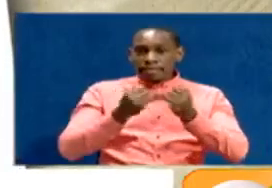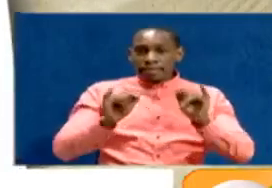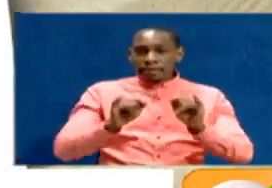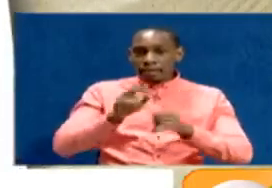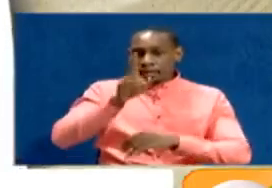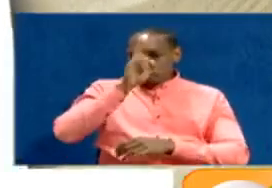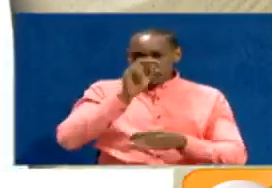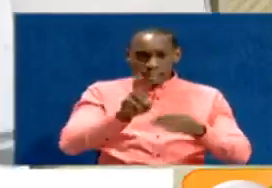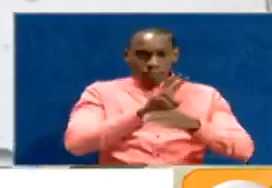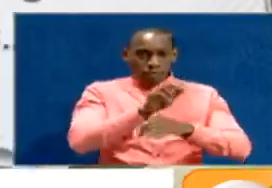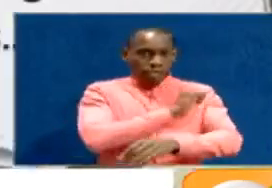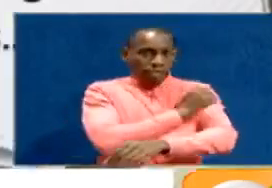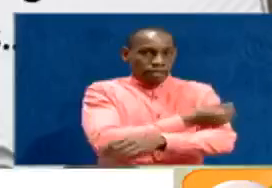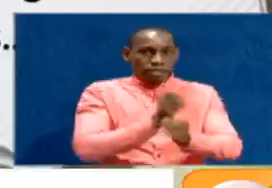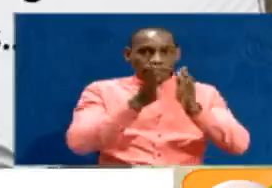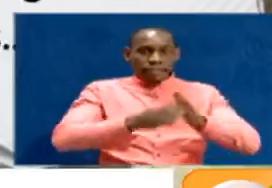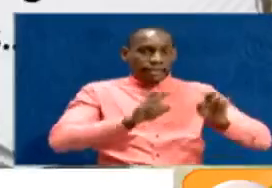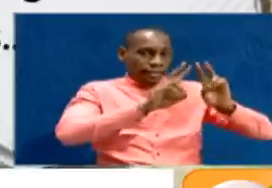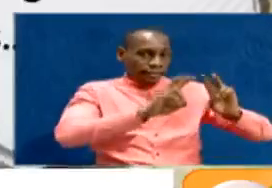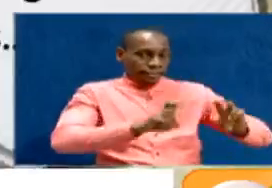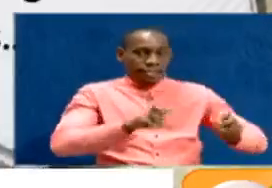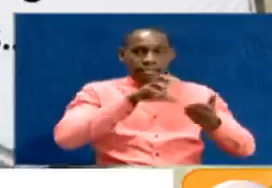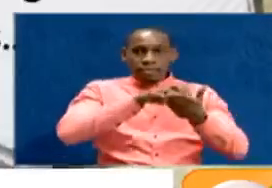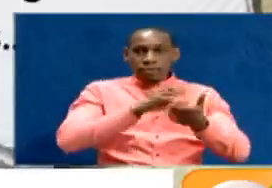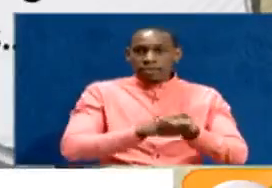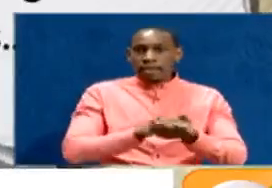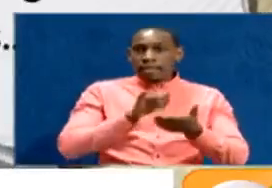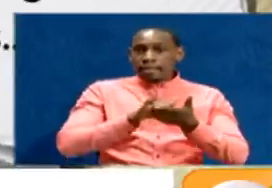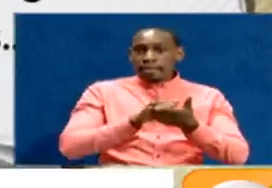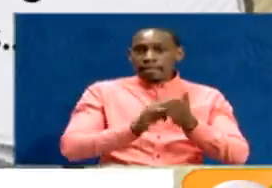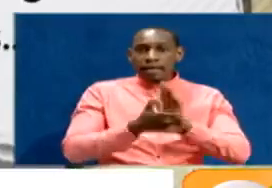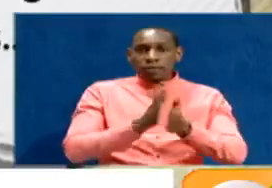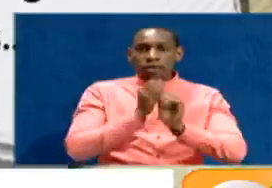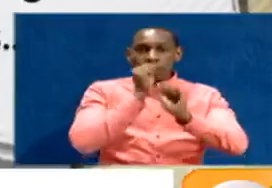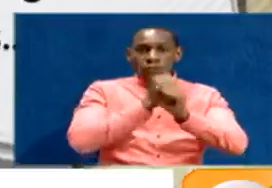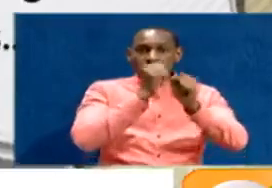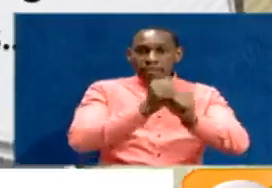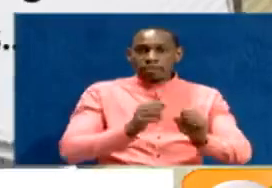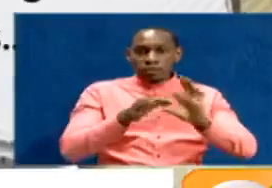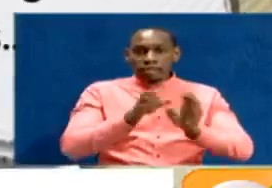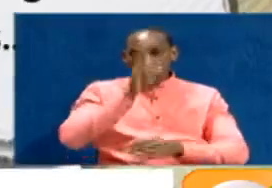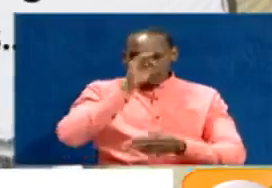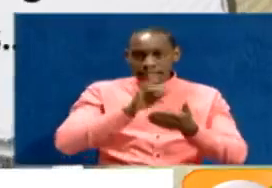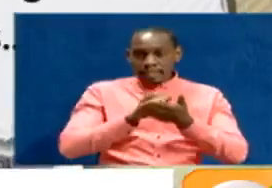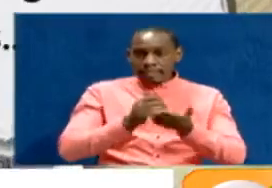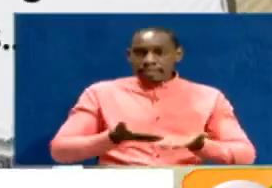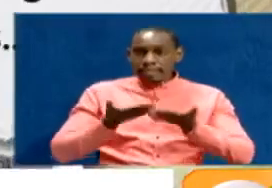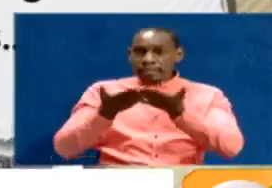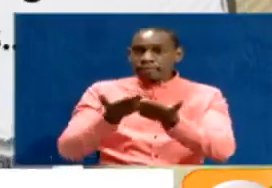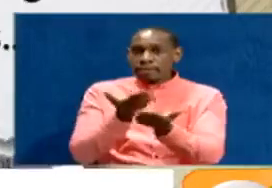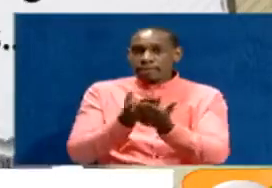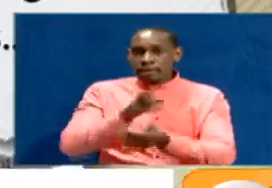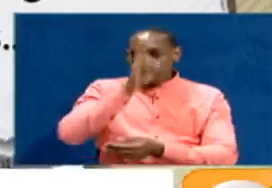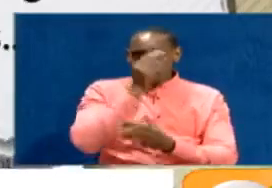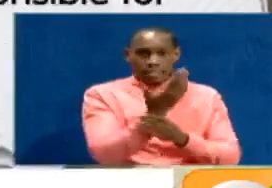independent policing oversight authority officer investigating the incident, there was lack of cooperation from the police in making available the